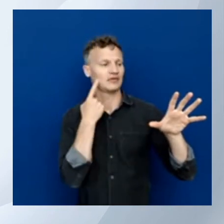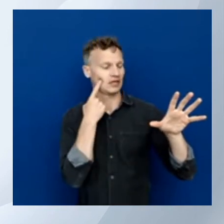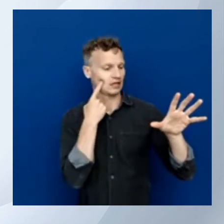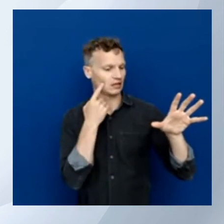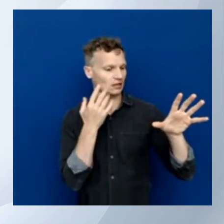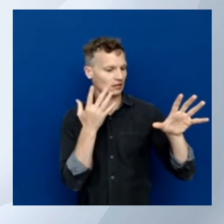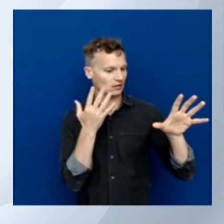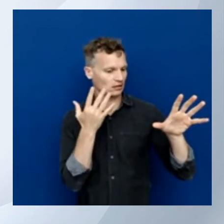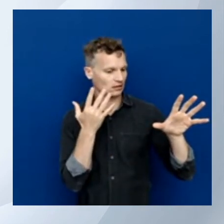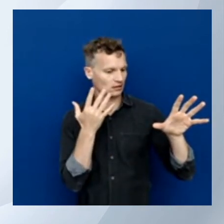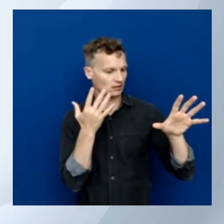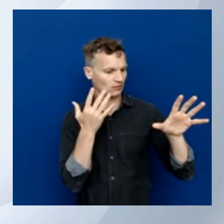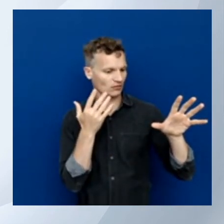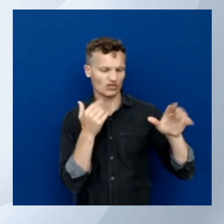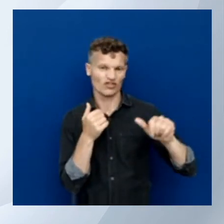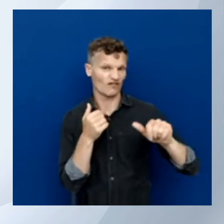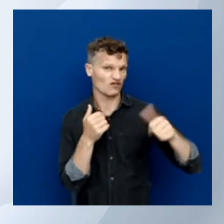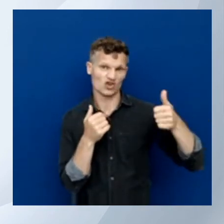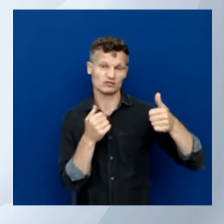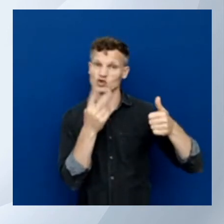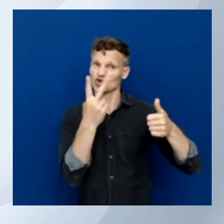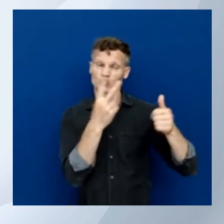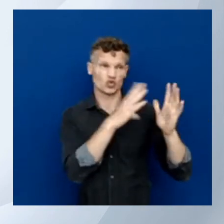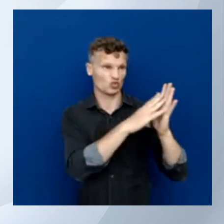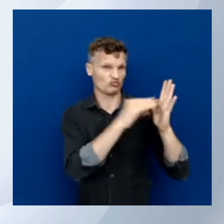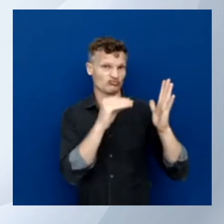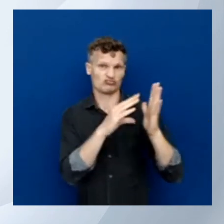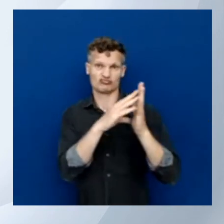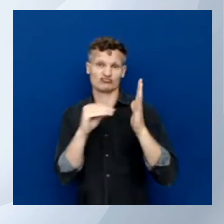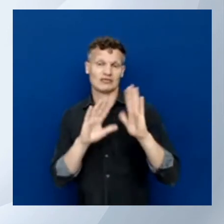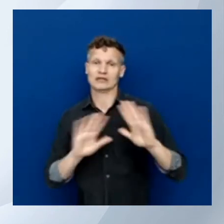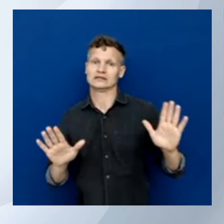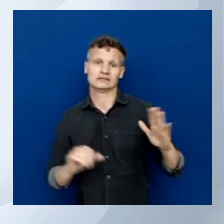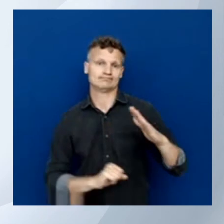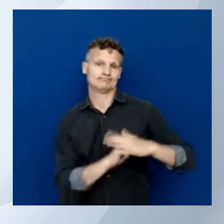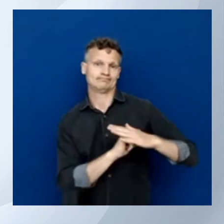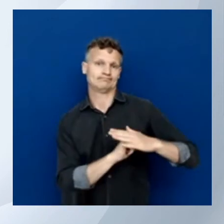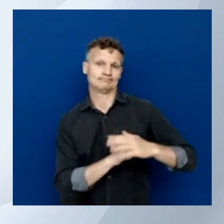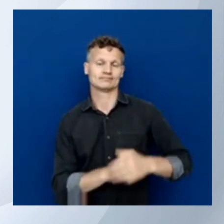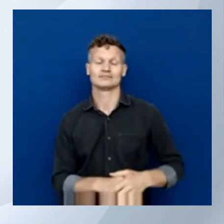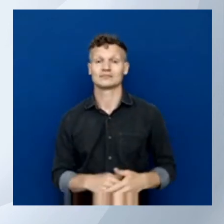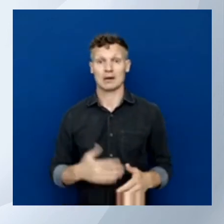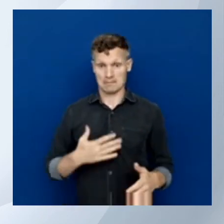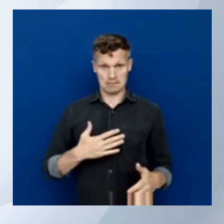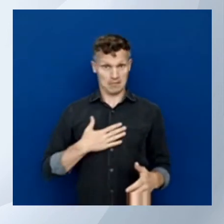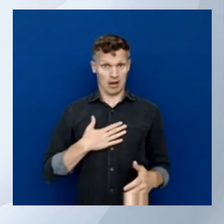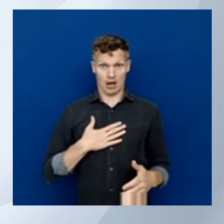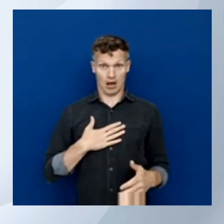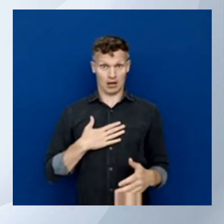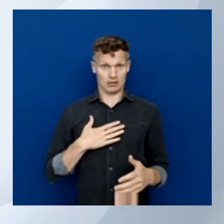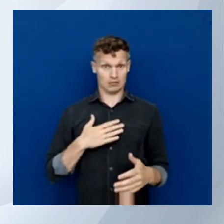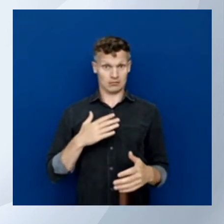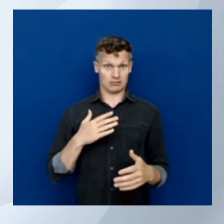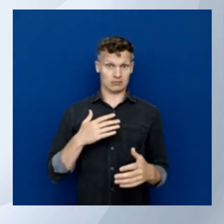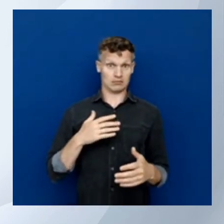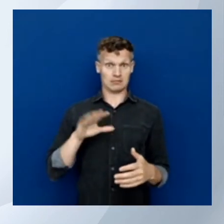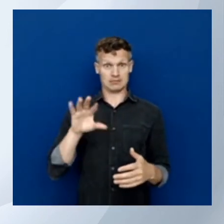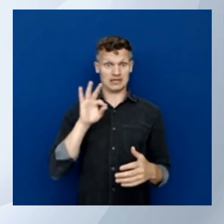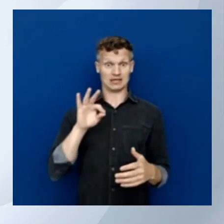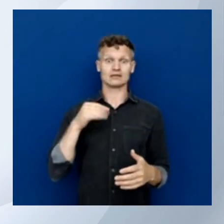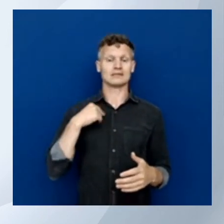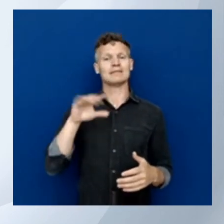the original and 2 replicas. The solution that I would choose if I was presented with this problem would be Cosmos DB.